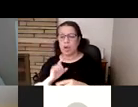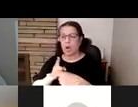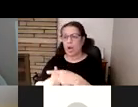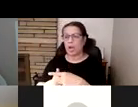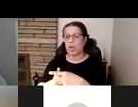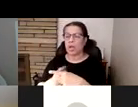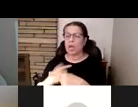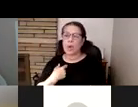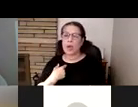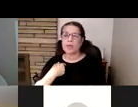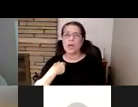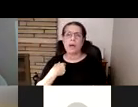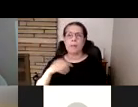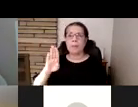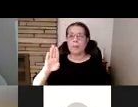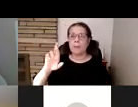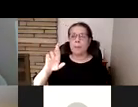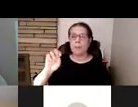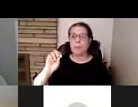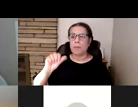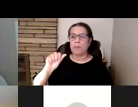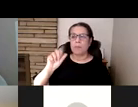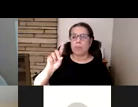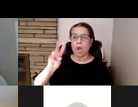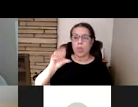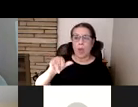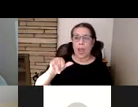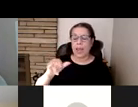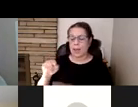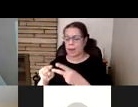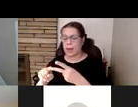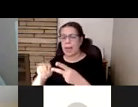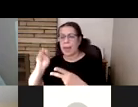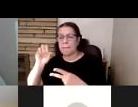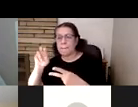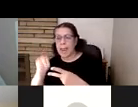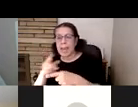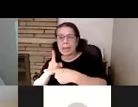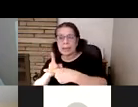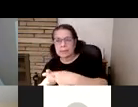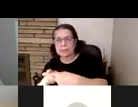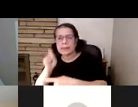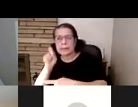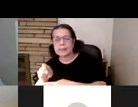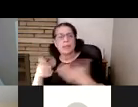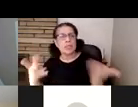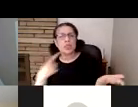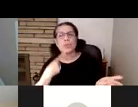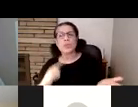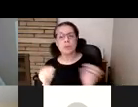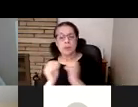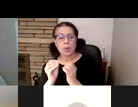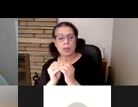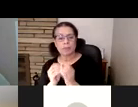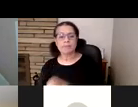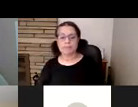Main, what you want to see happen there. So certainly feel free to use those tools as well. If you can go to the